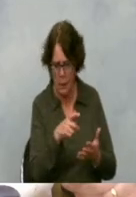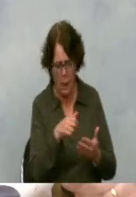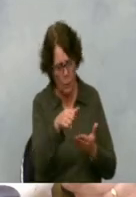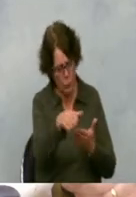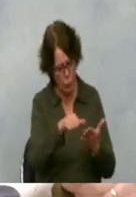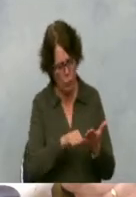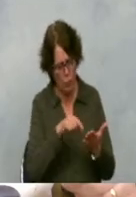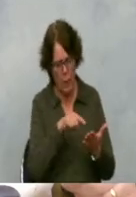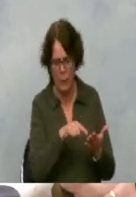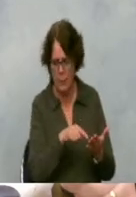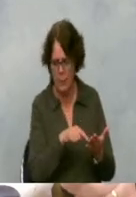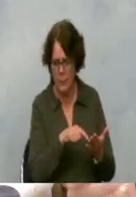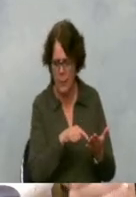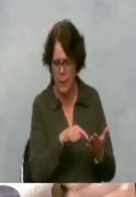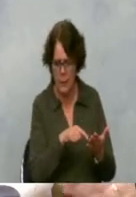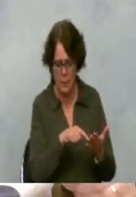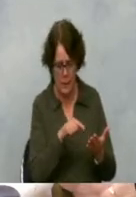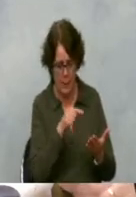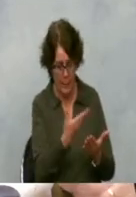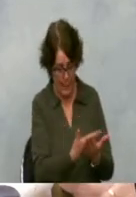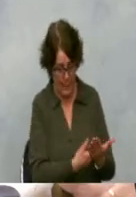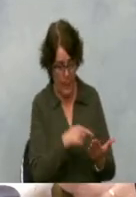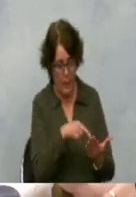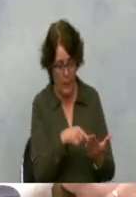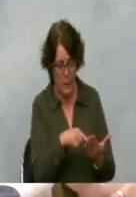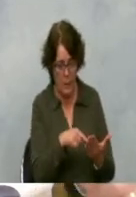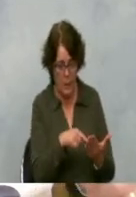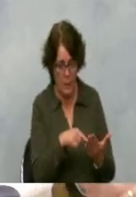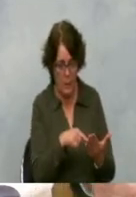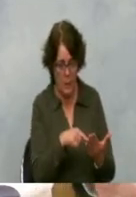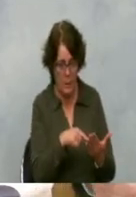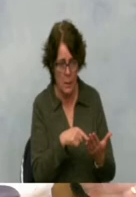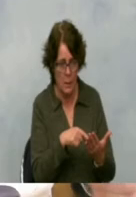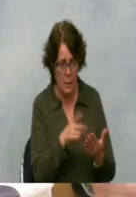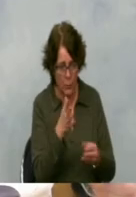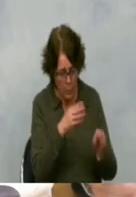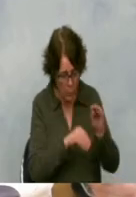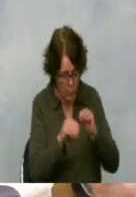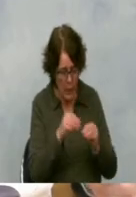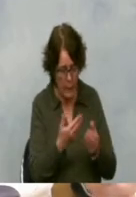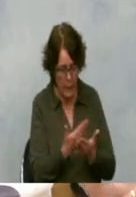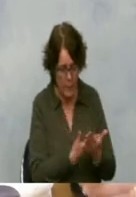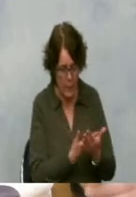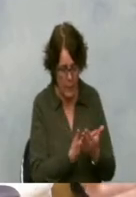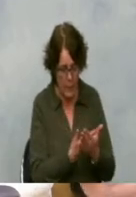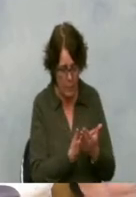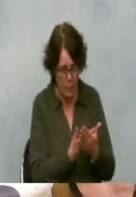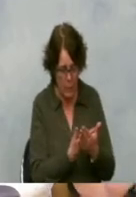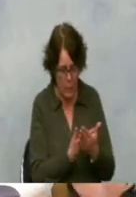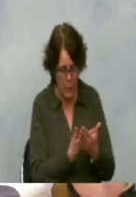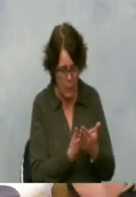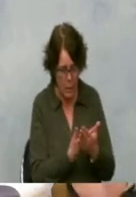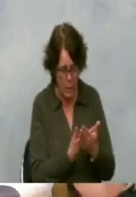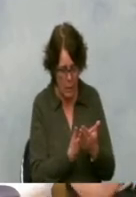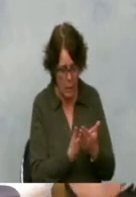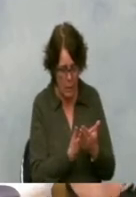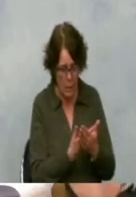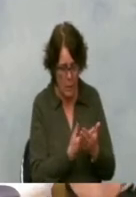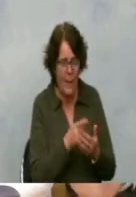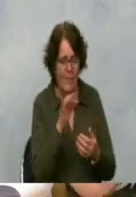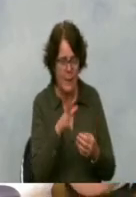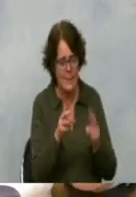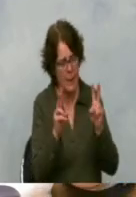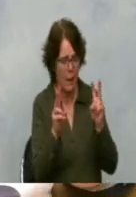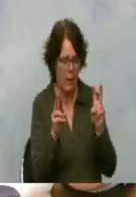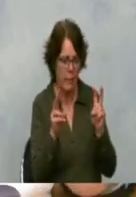programme, right, and putting together this paper, and in putting together the paper earlier on in the agenda, right, there is a theme,